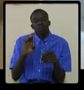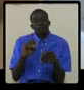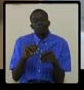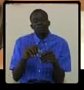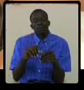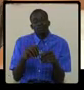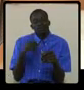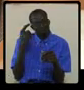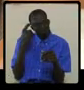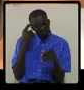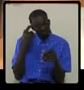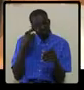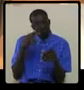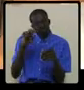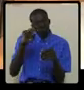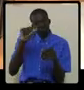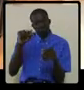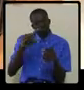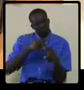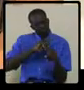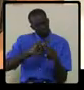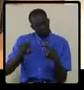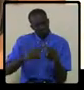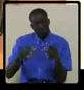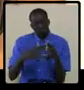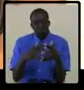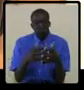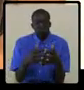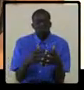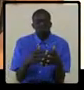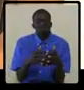Okay, I think sodium was the most reactive.